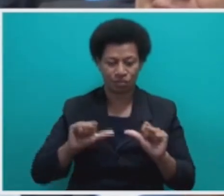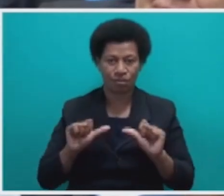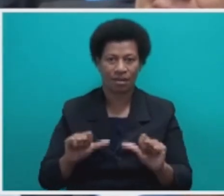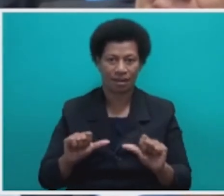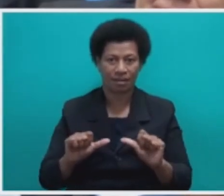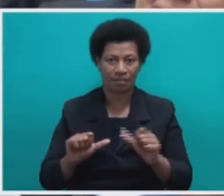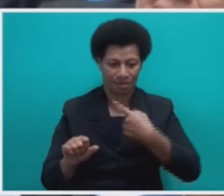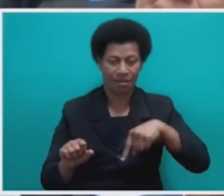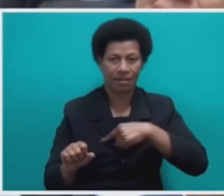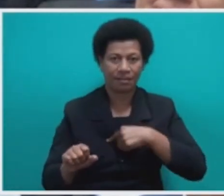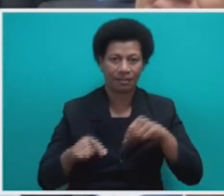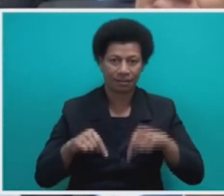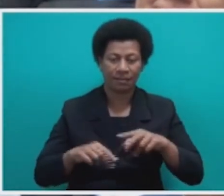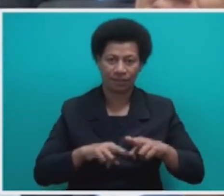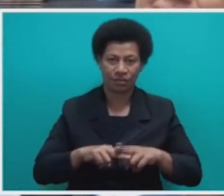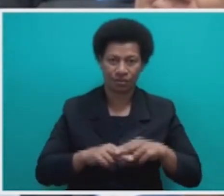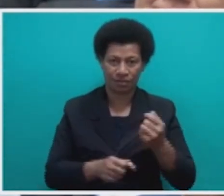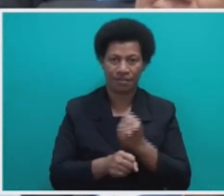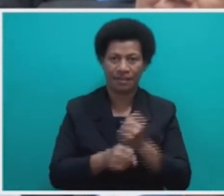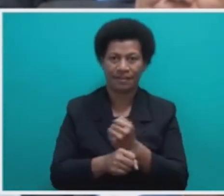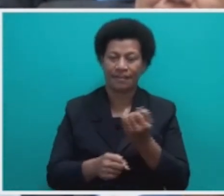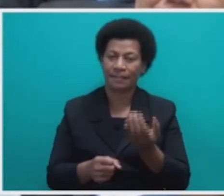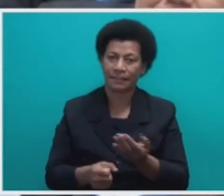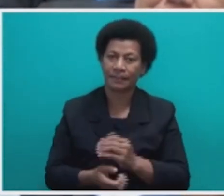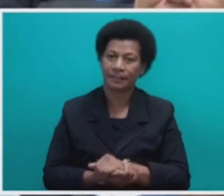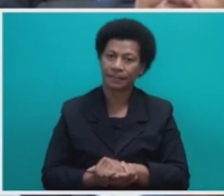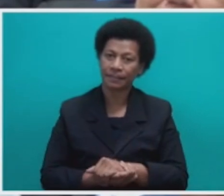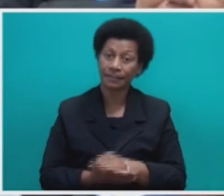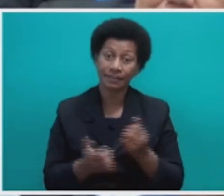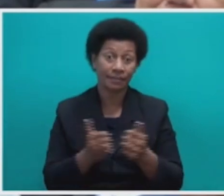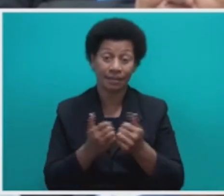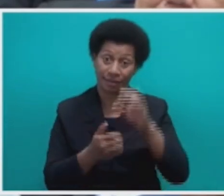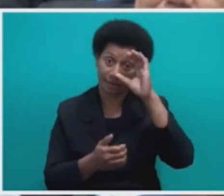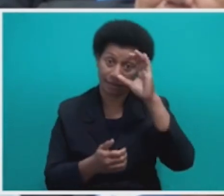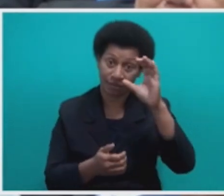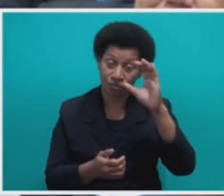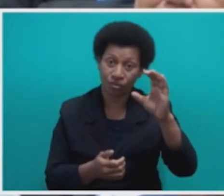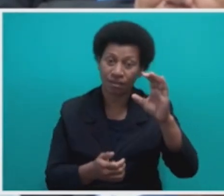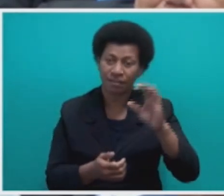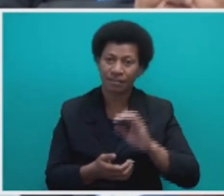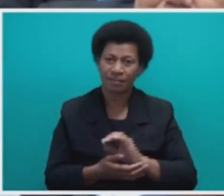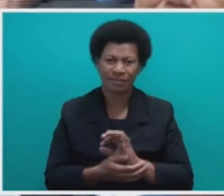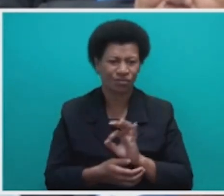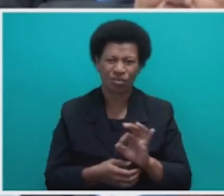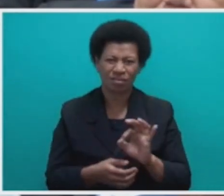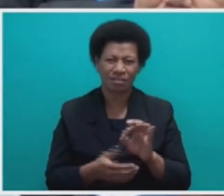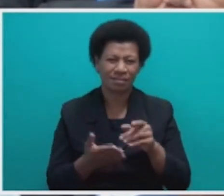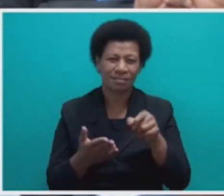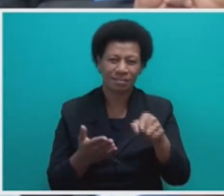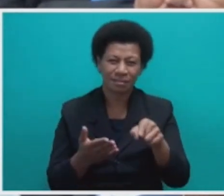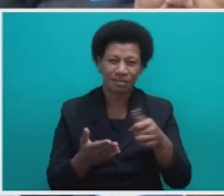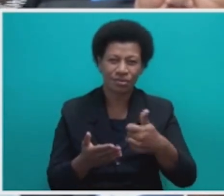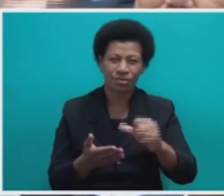the old strategy again was quota, but most countries don't go towards quota anymore. It's